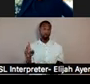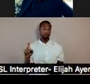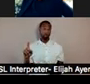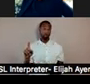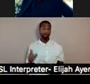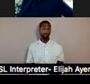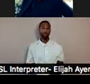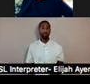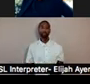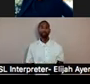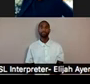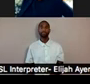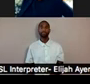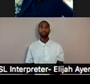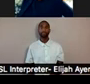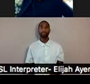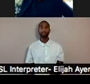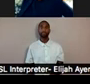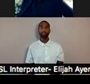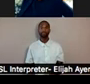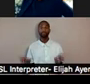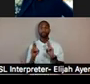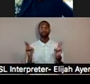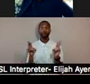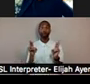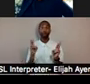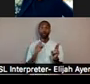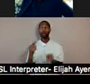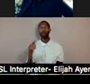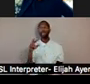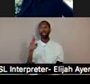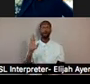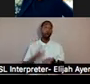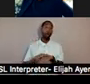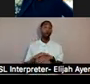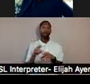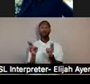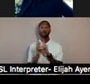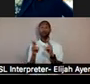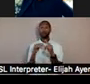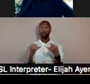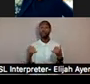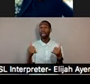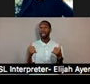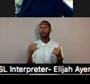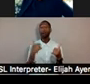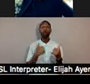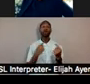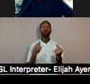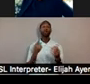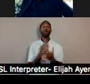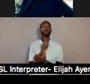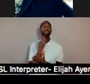Here we go. Get ready, y'all. Get your gear on. Get ready to play, because we are going